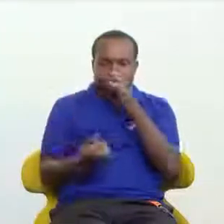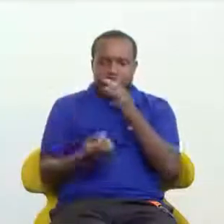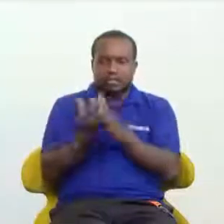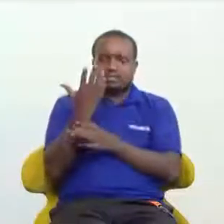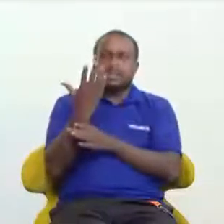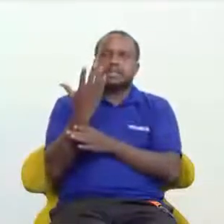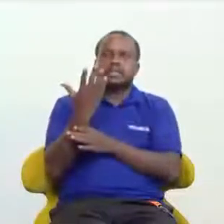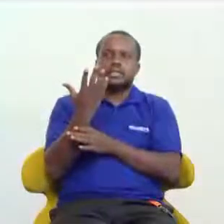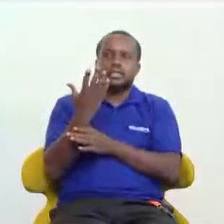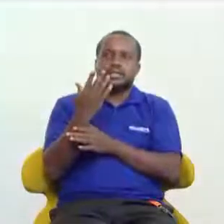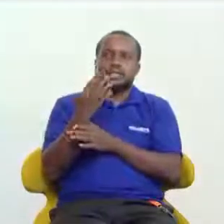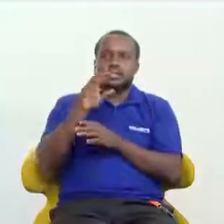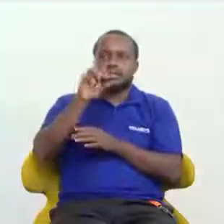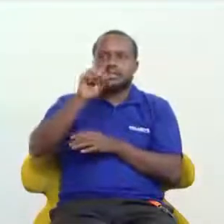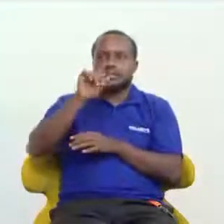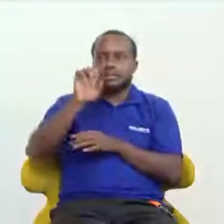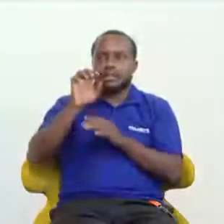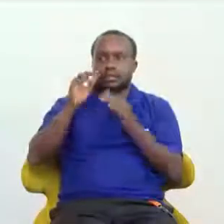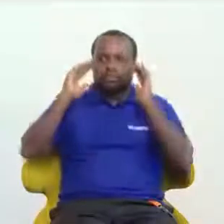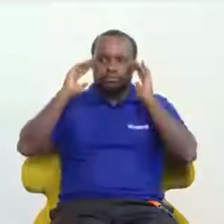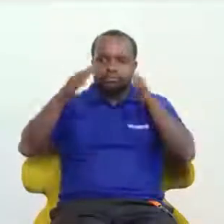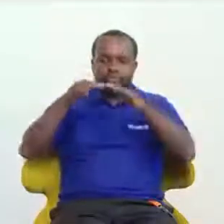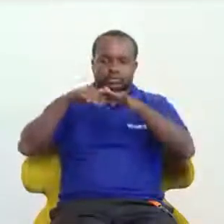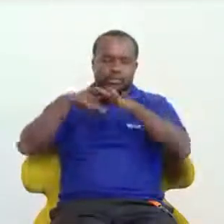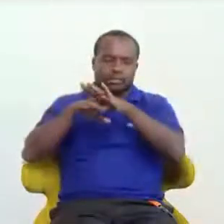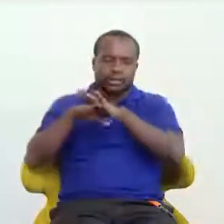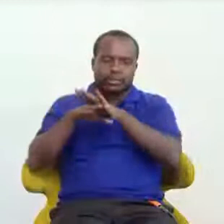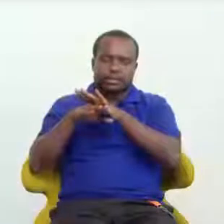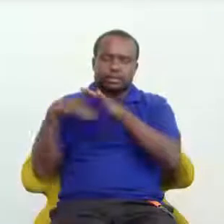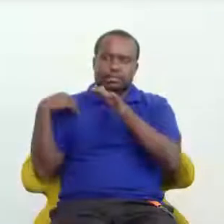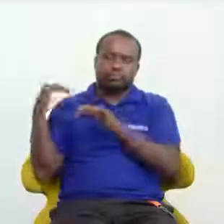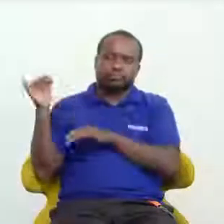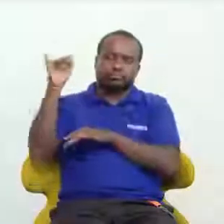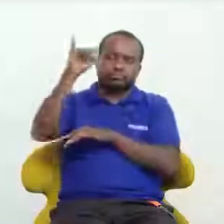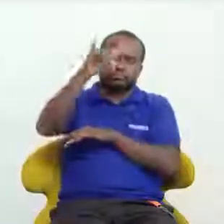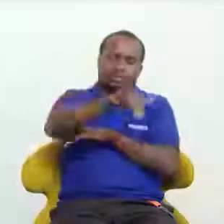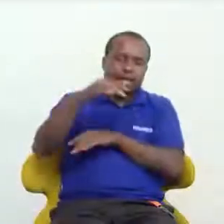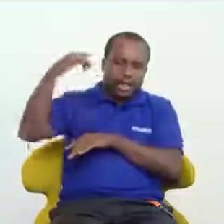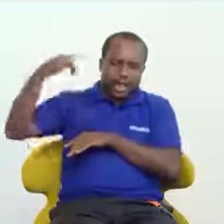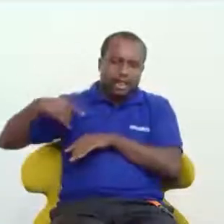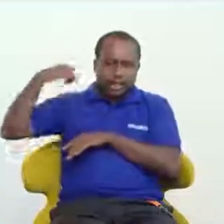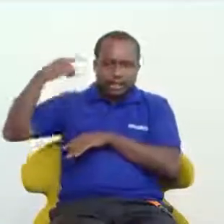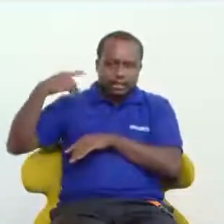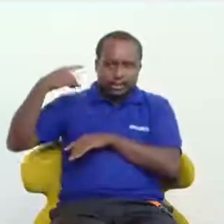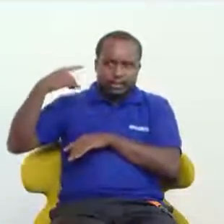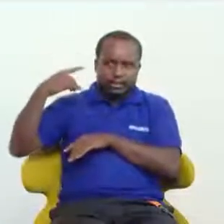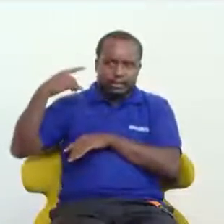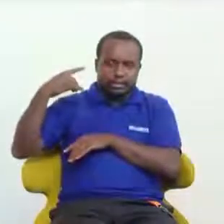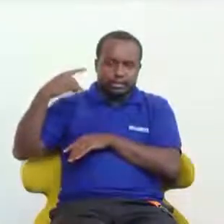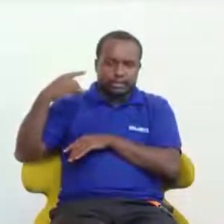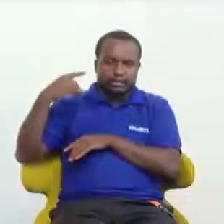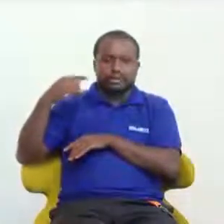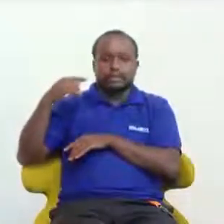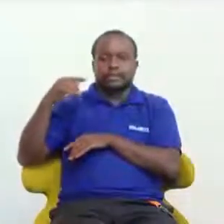site dedicated towards accessibility. In July of last year, I moved to London to start this group. My responsibility, again, is the EMEA, which is